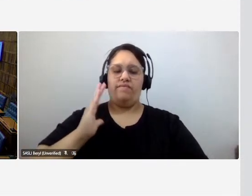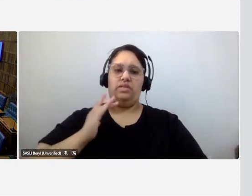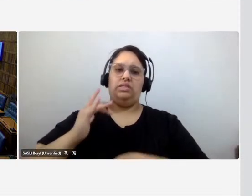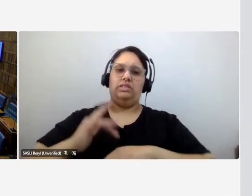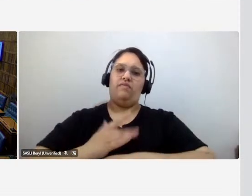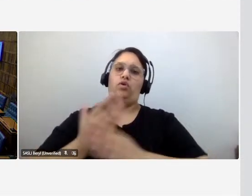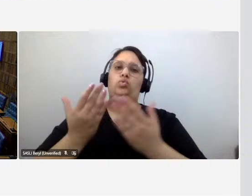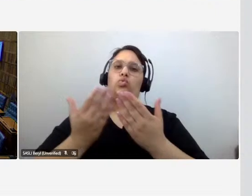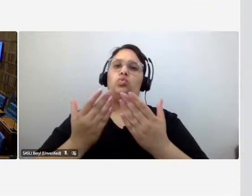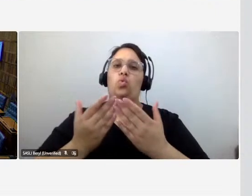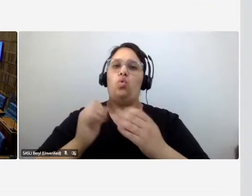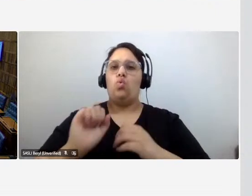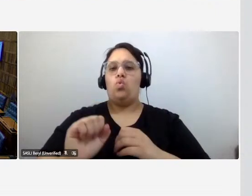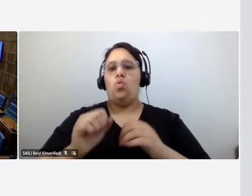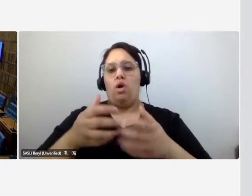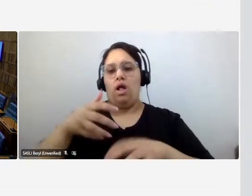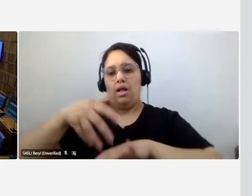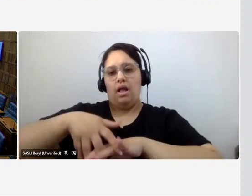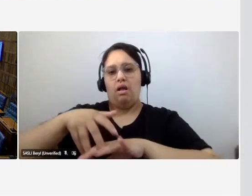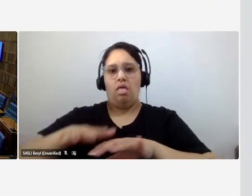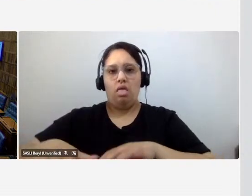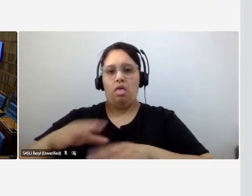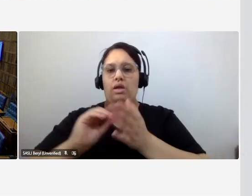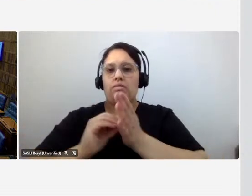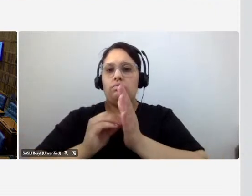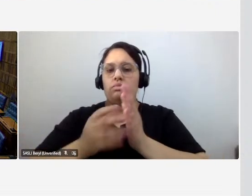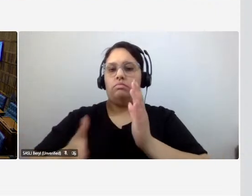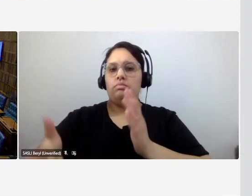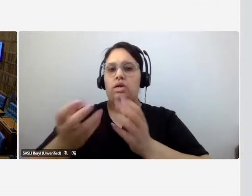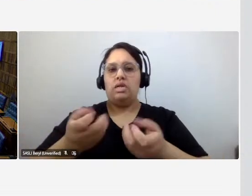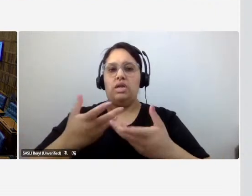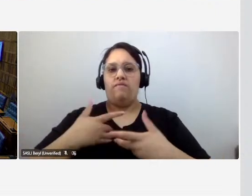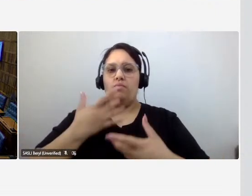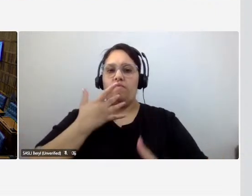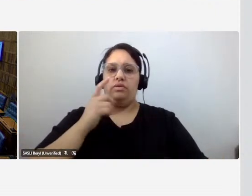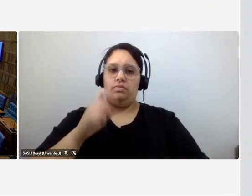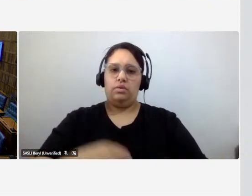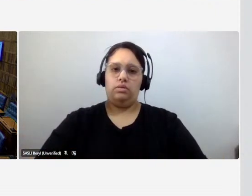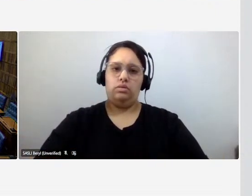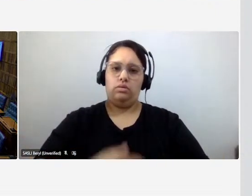schools, which is a breeding ground for gangsterism and should be given preferences.